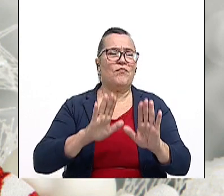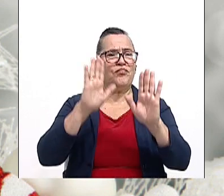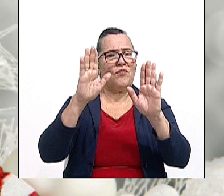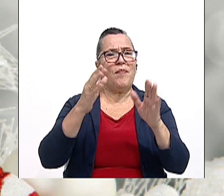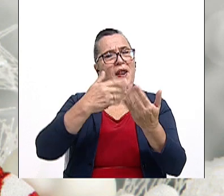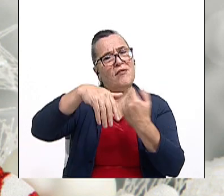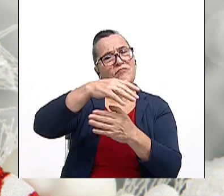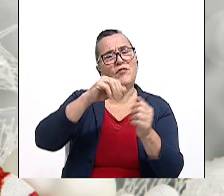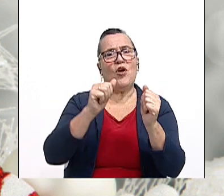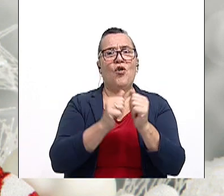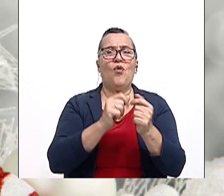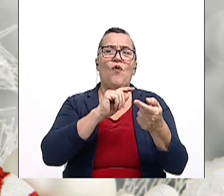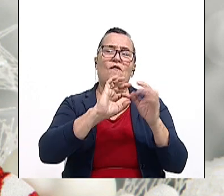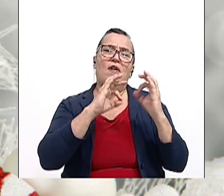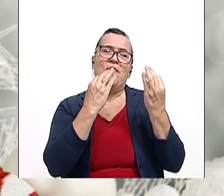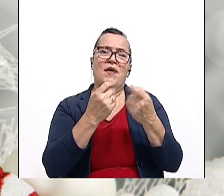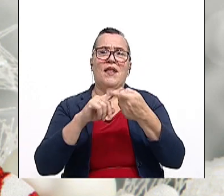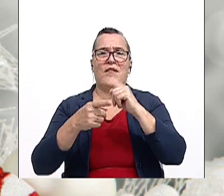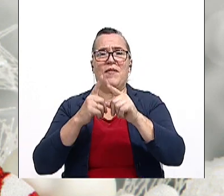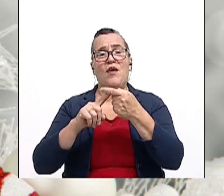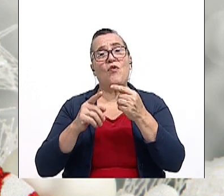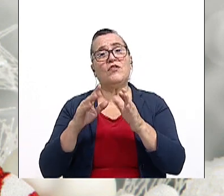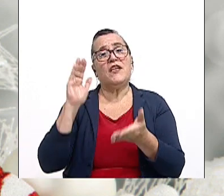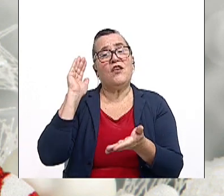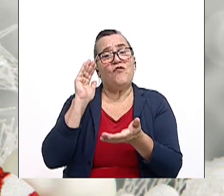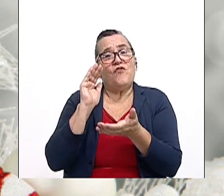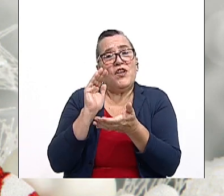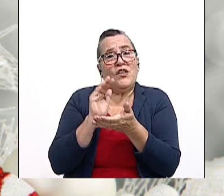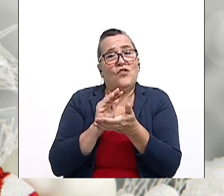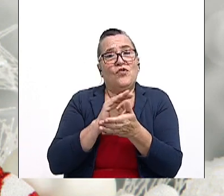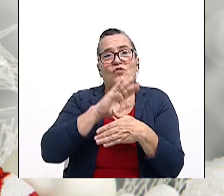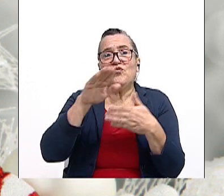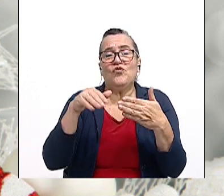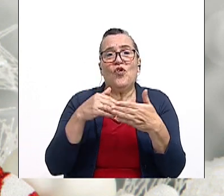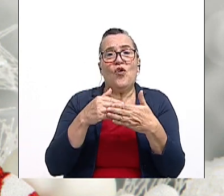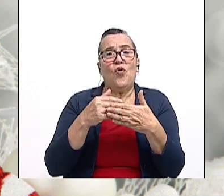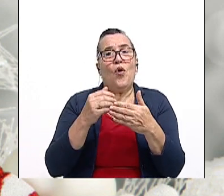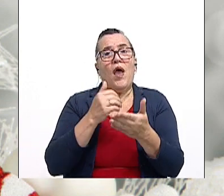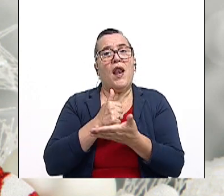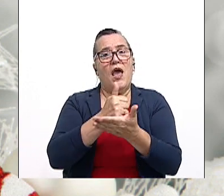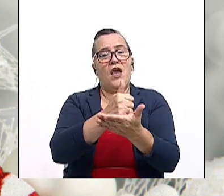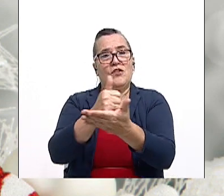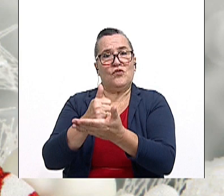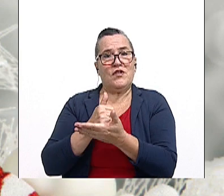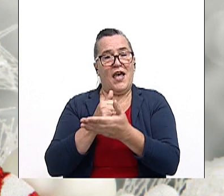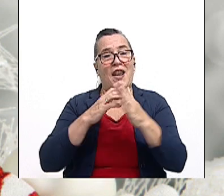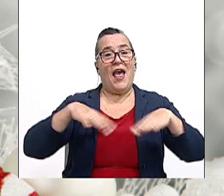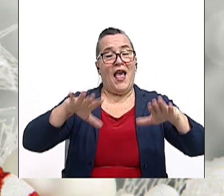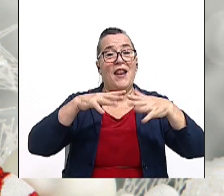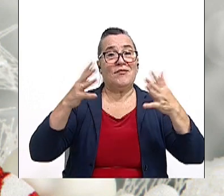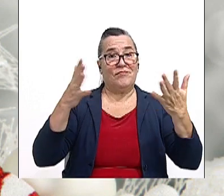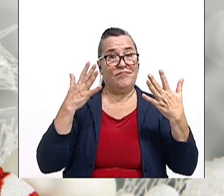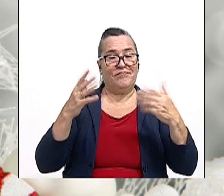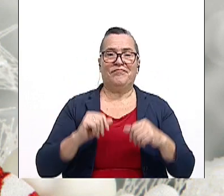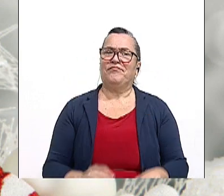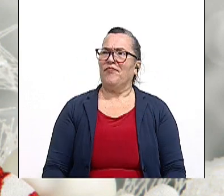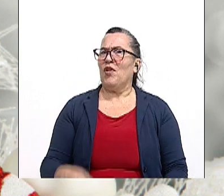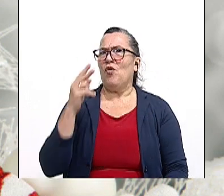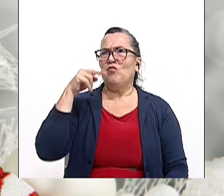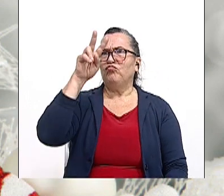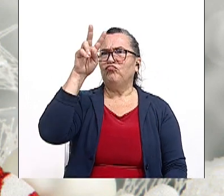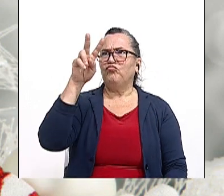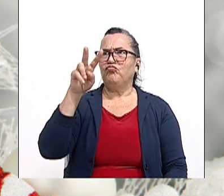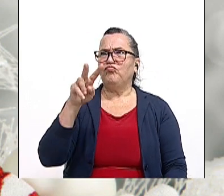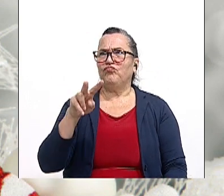reduce waste, to collaborate with all our environment. Okay, so as you can see here, we have all